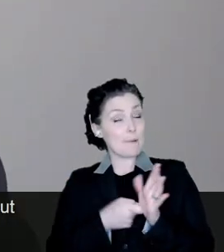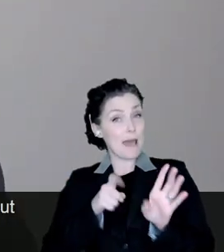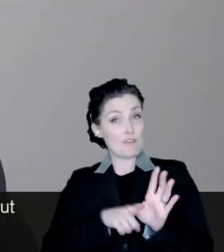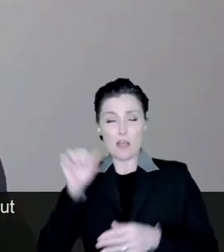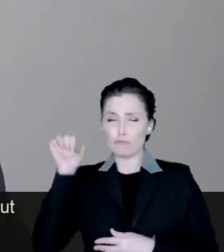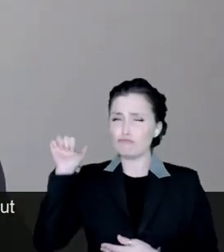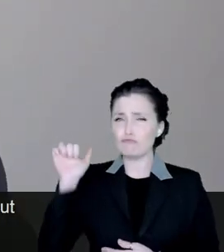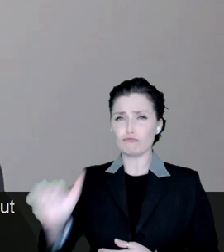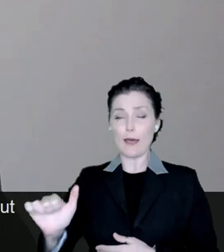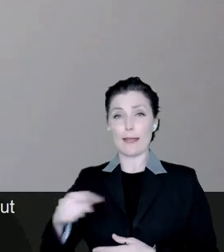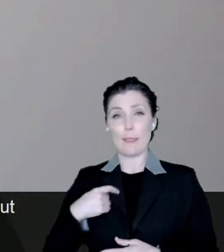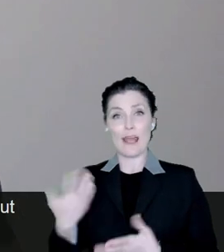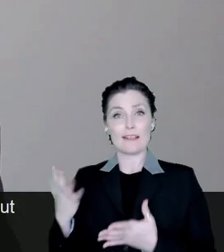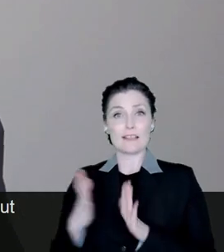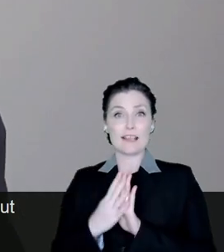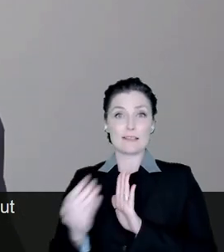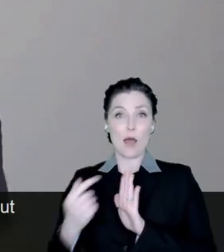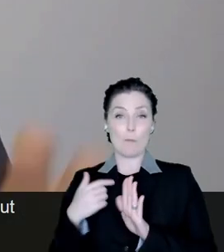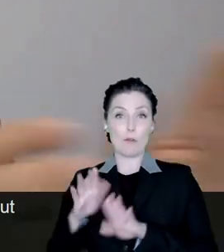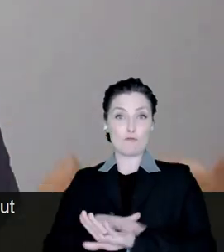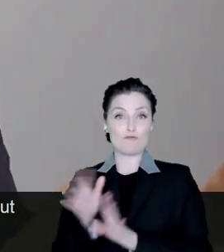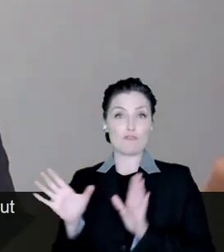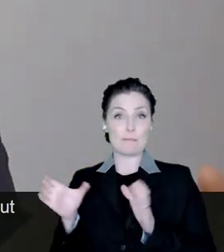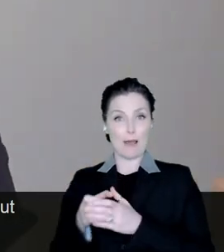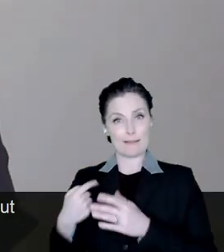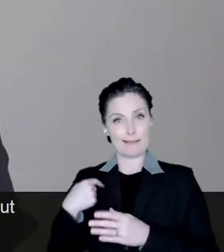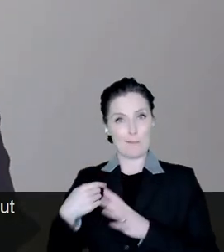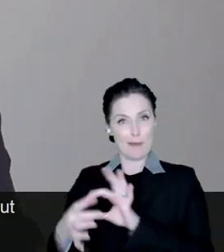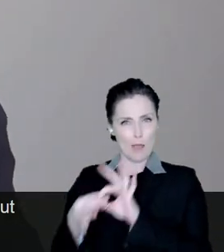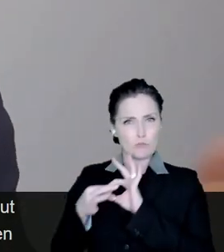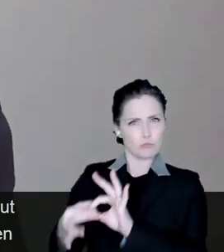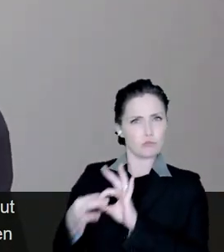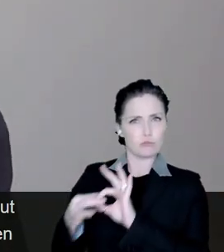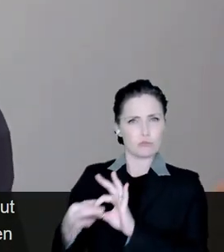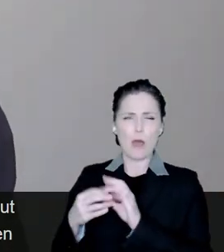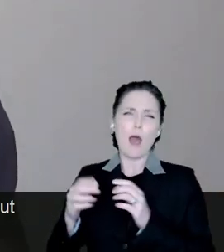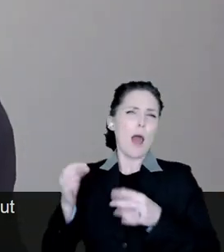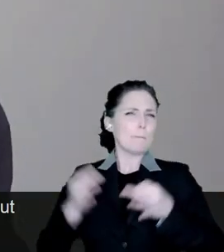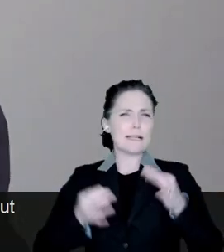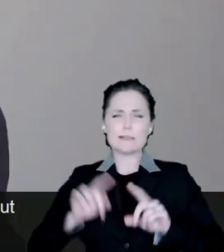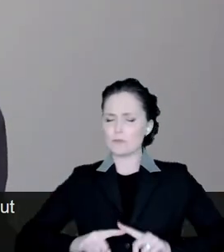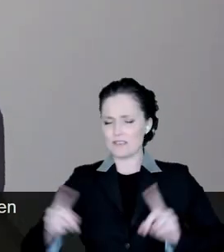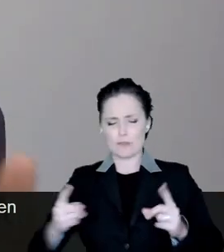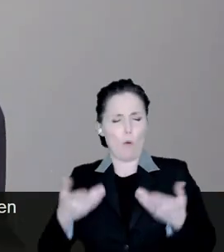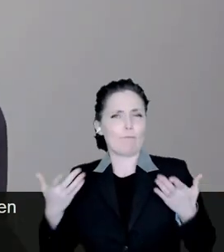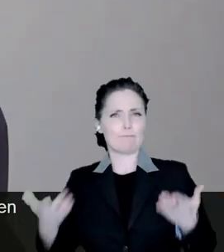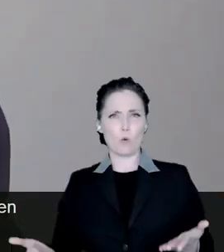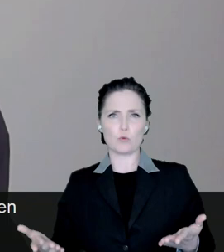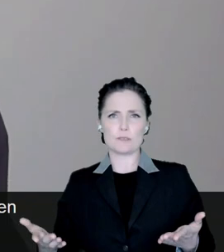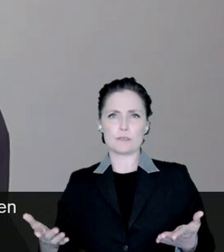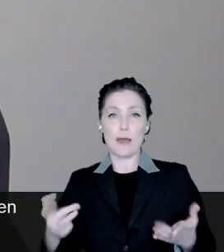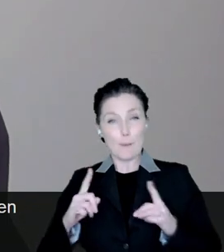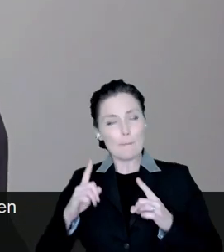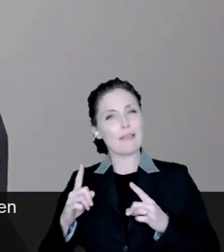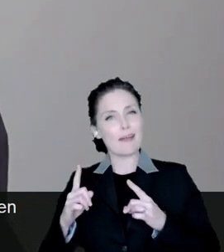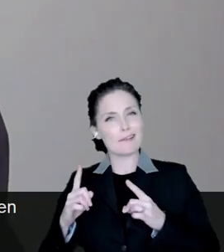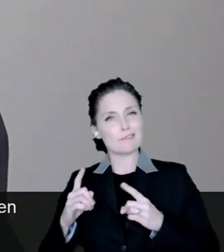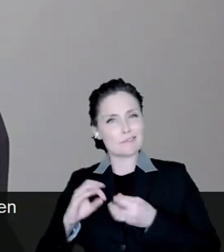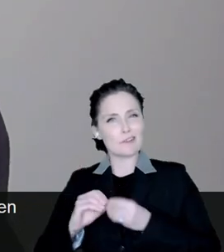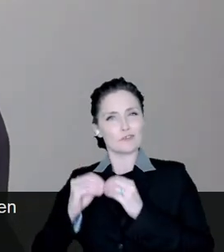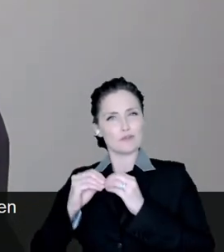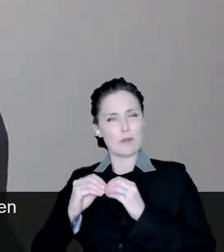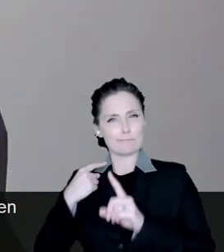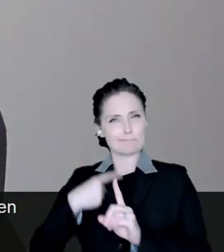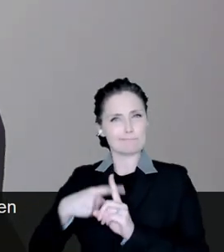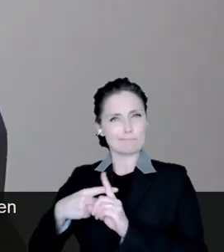and myself working closely together. Of course, we have political differences. Of course, we do. But that's a constructive example of us